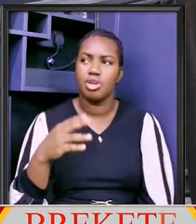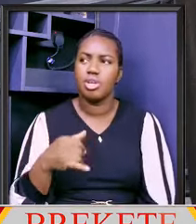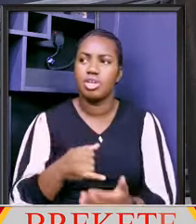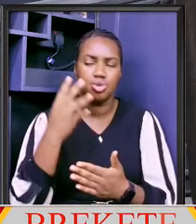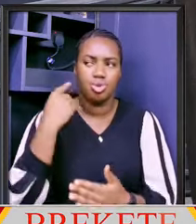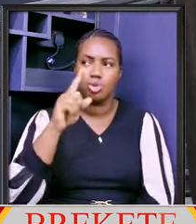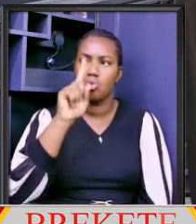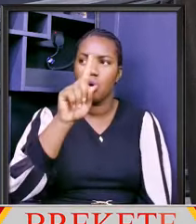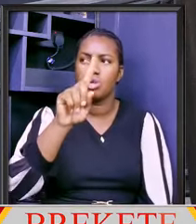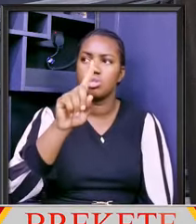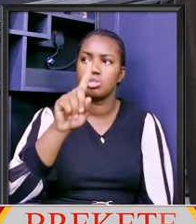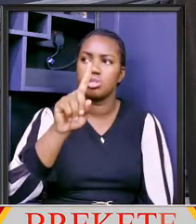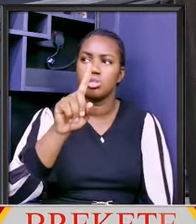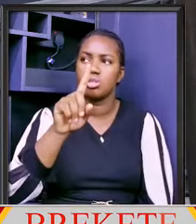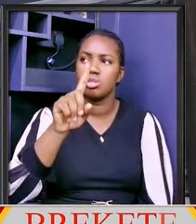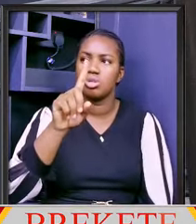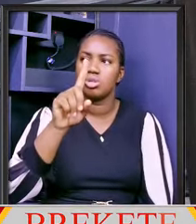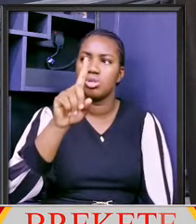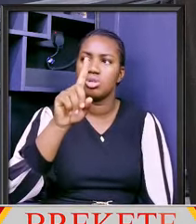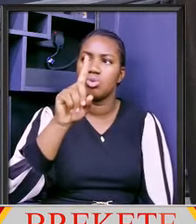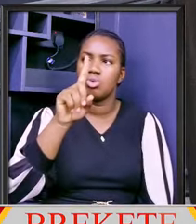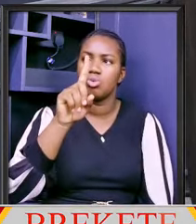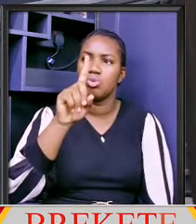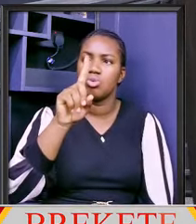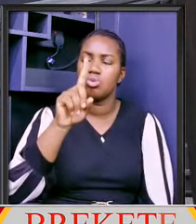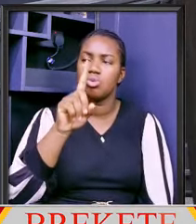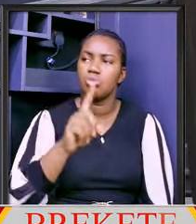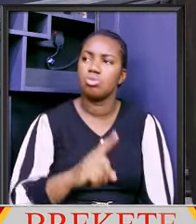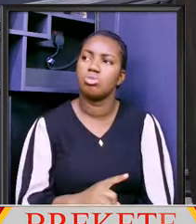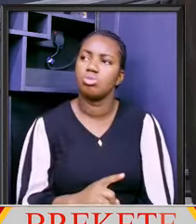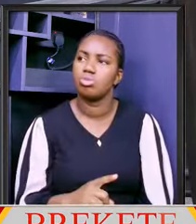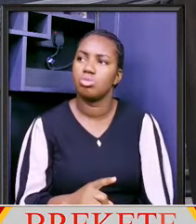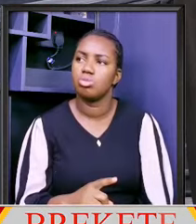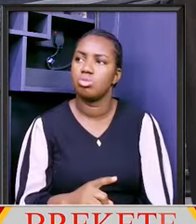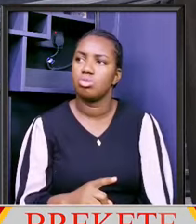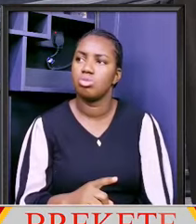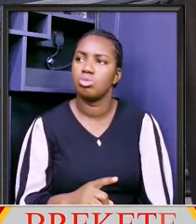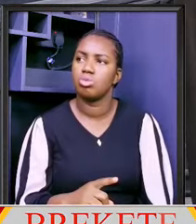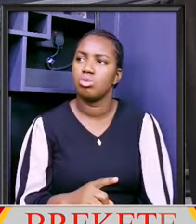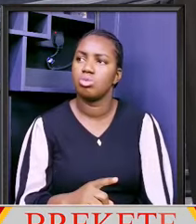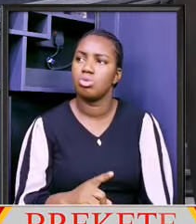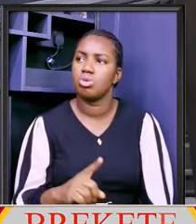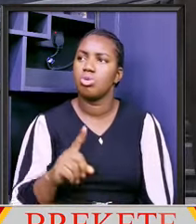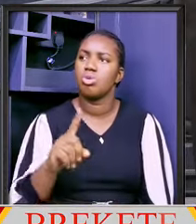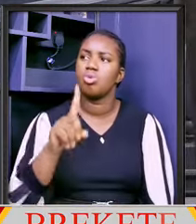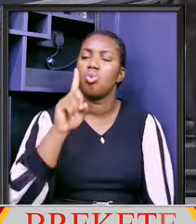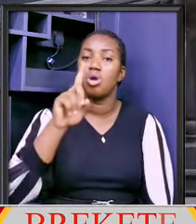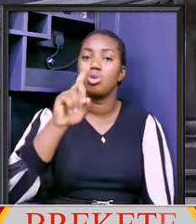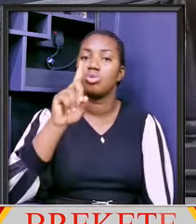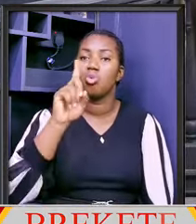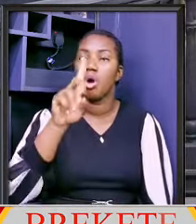120. 20 naira for the unions. Then 100 naira for the government.